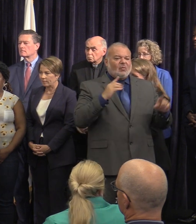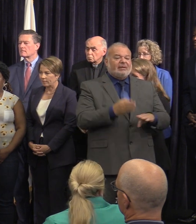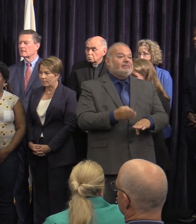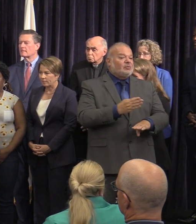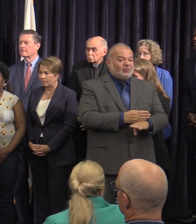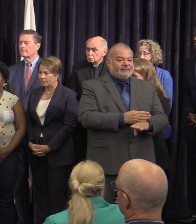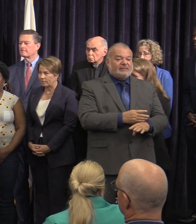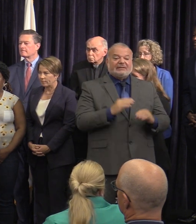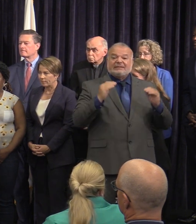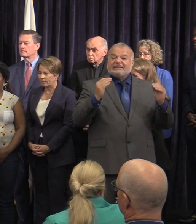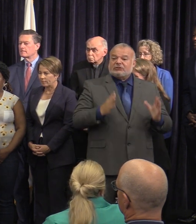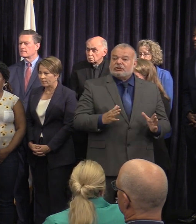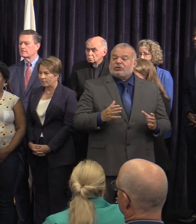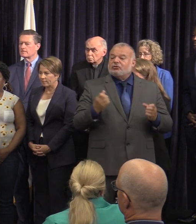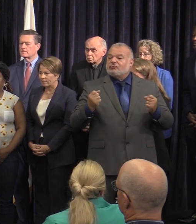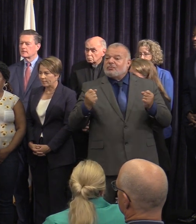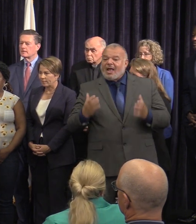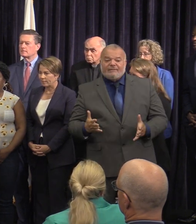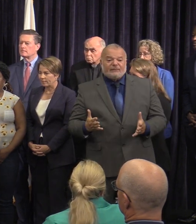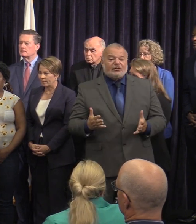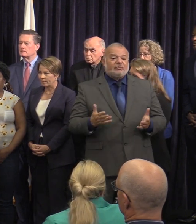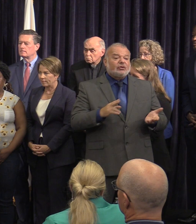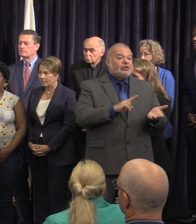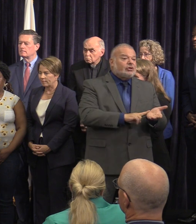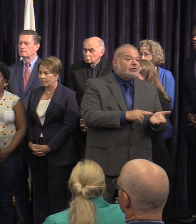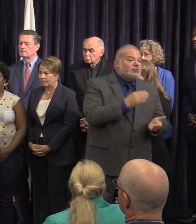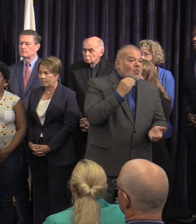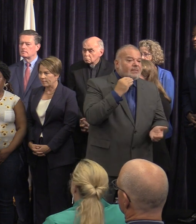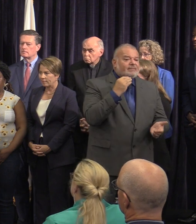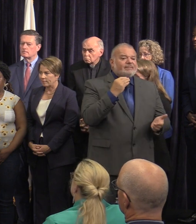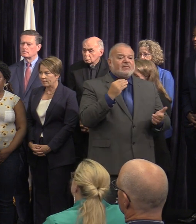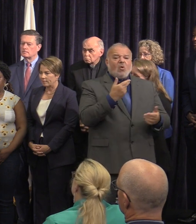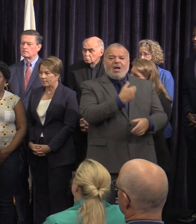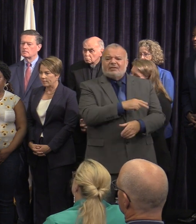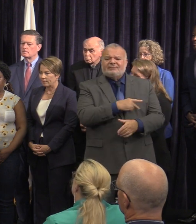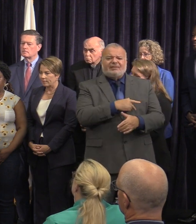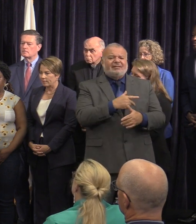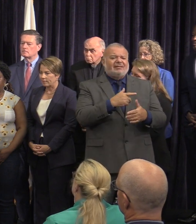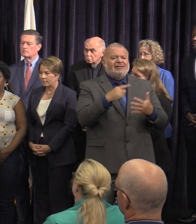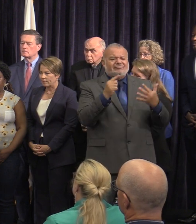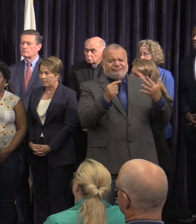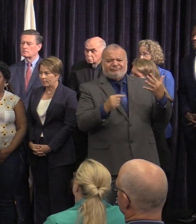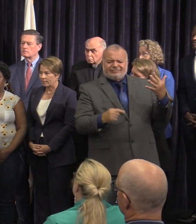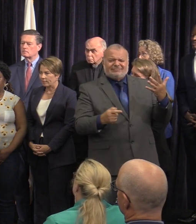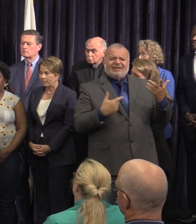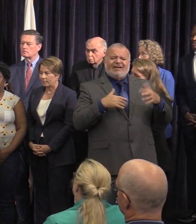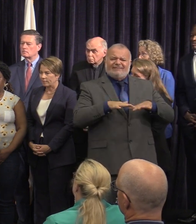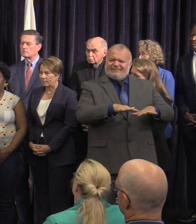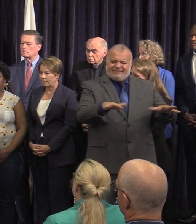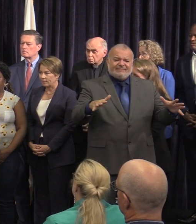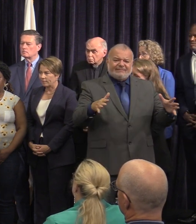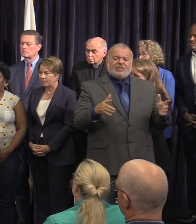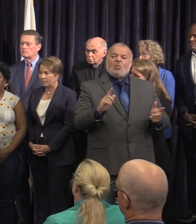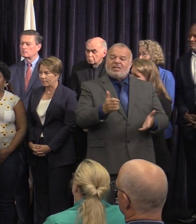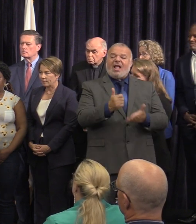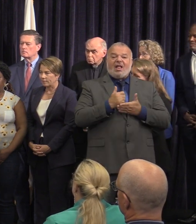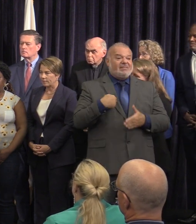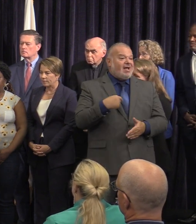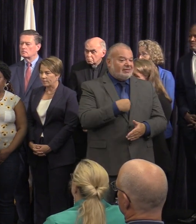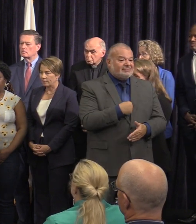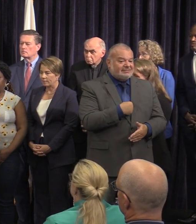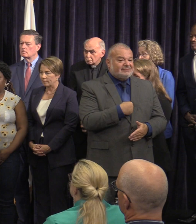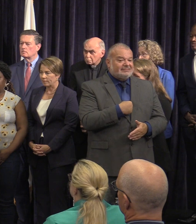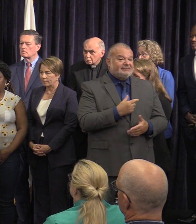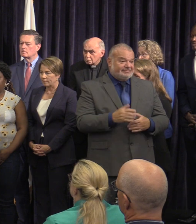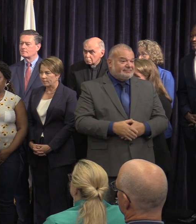are drivers, they work in the nursing room, they work in the hospital, they are all over the place making us better. So I